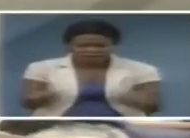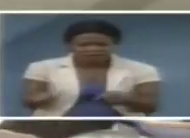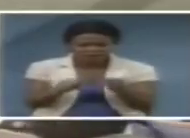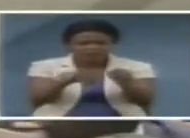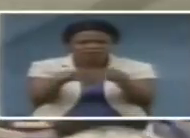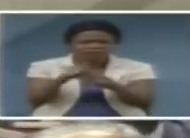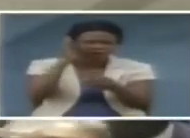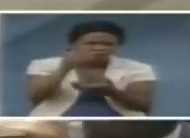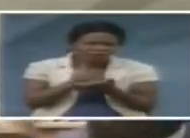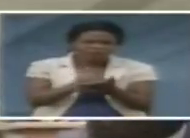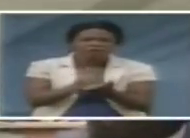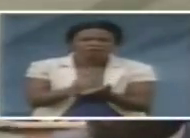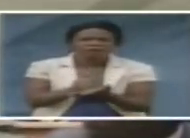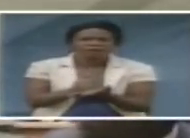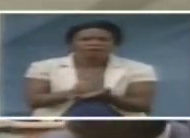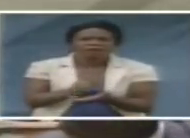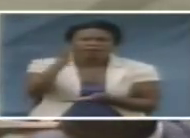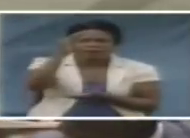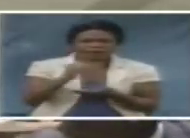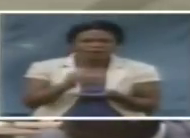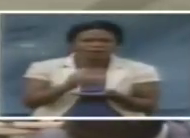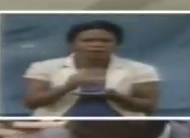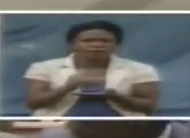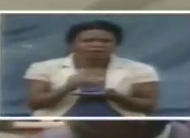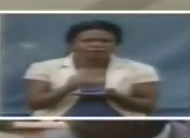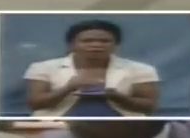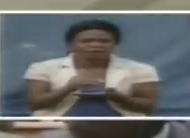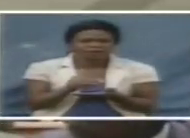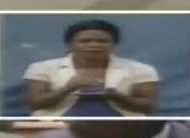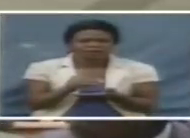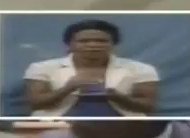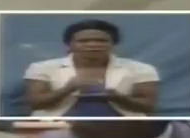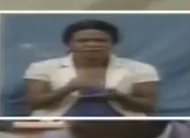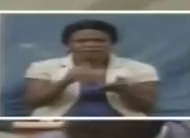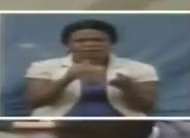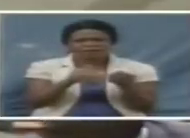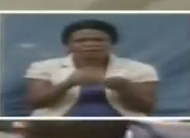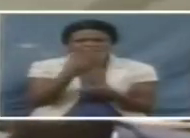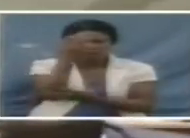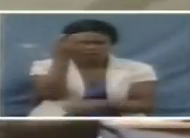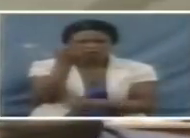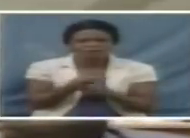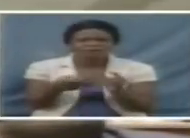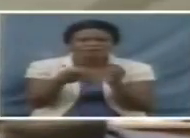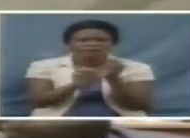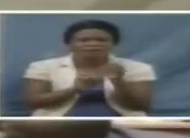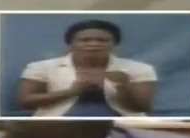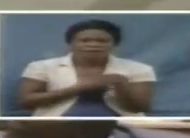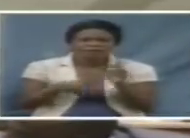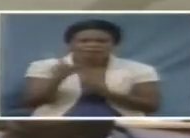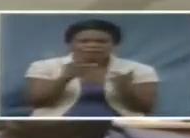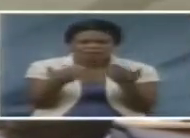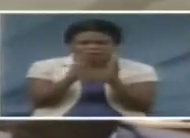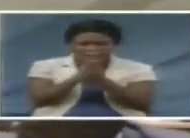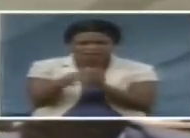shift from the existing system and will help reduce destitution amongst our people. I therefore